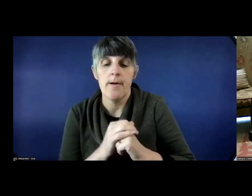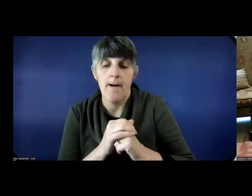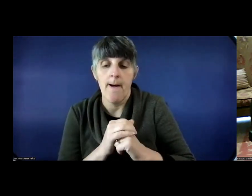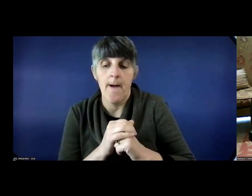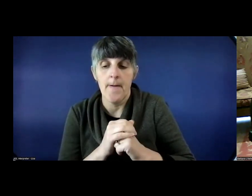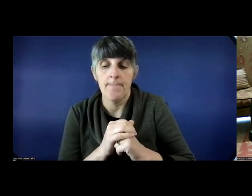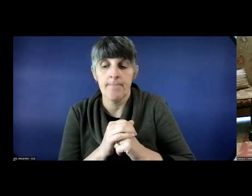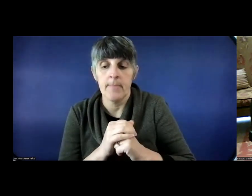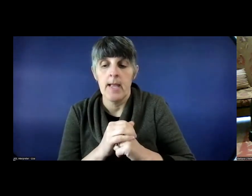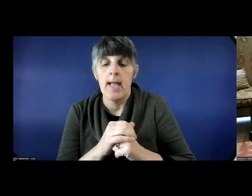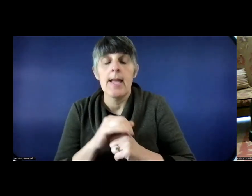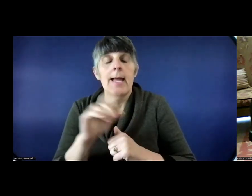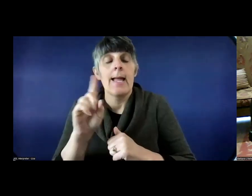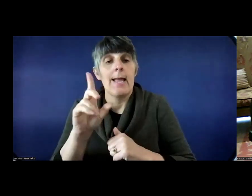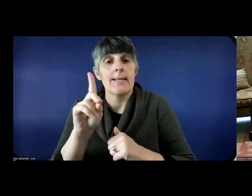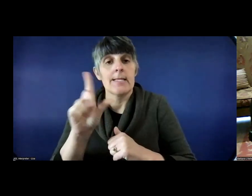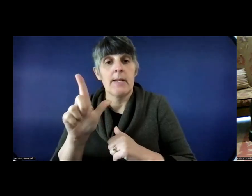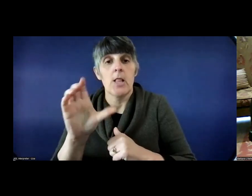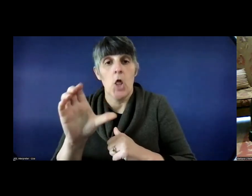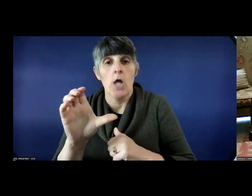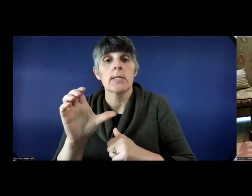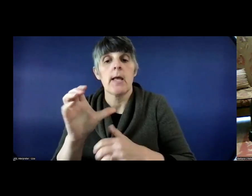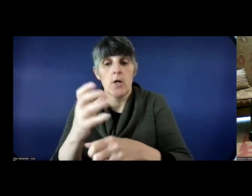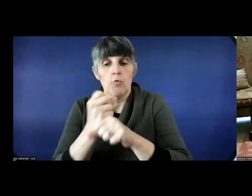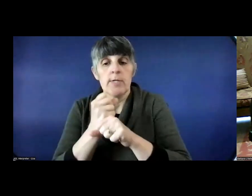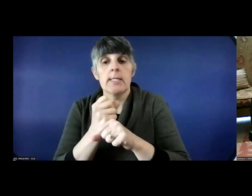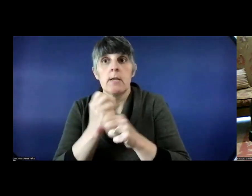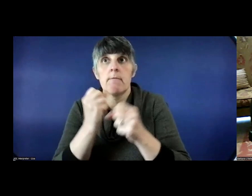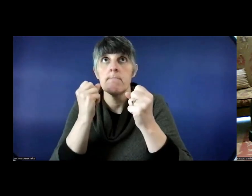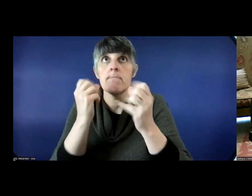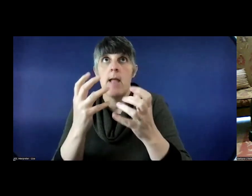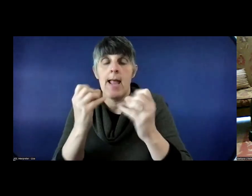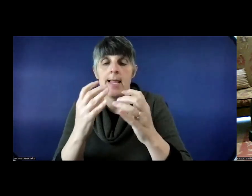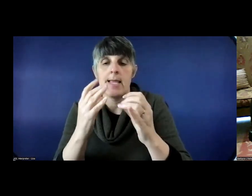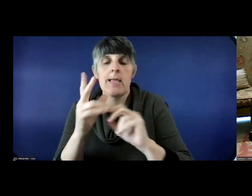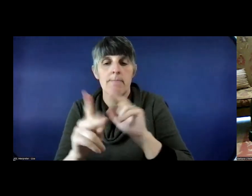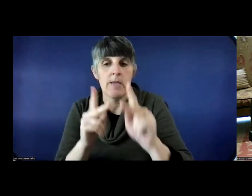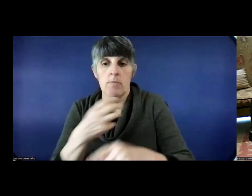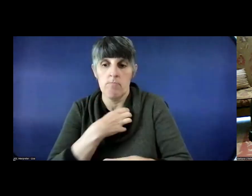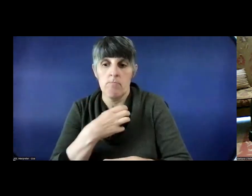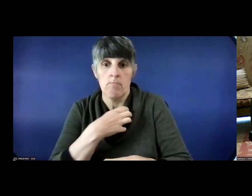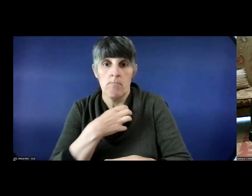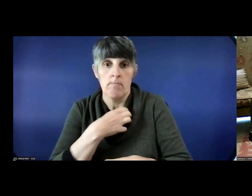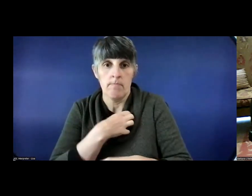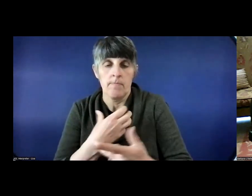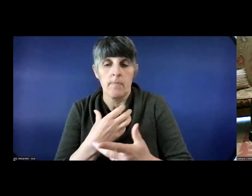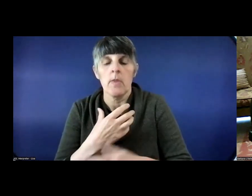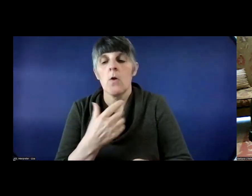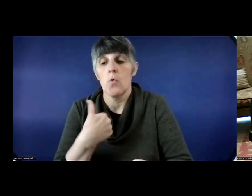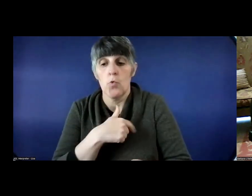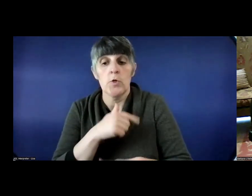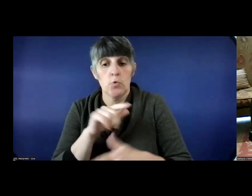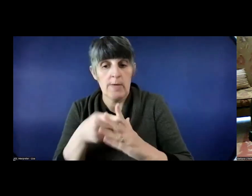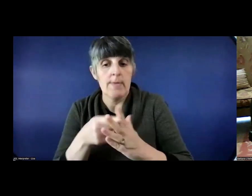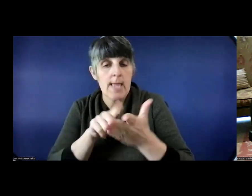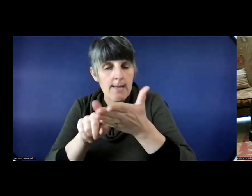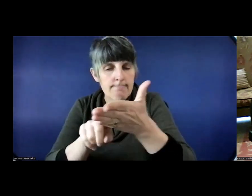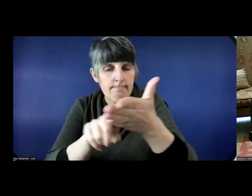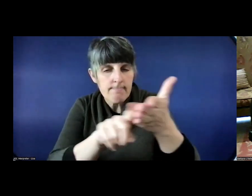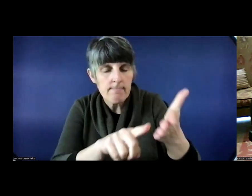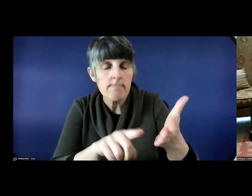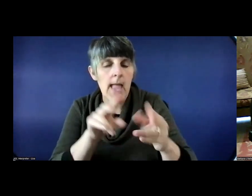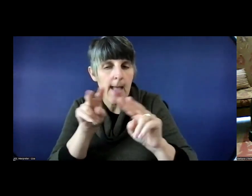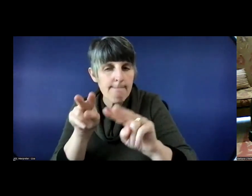At the Disability Law Center, we were receiving many individual complaints, which we began investigating